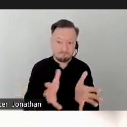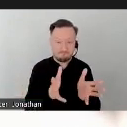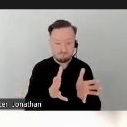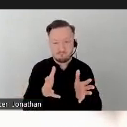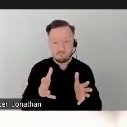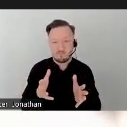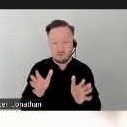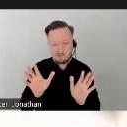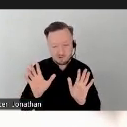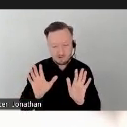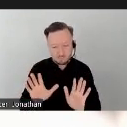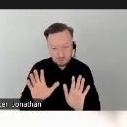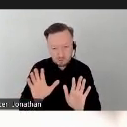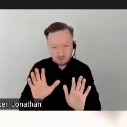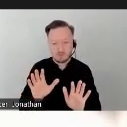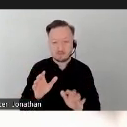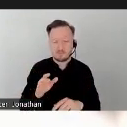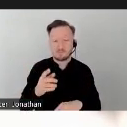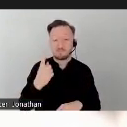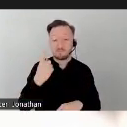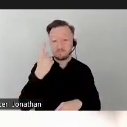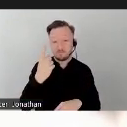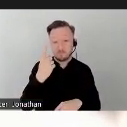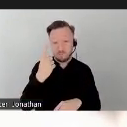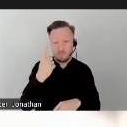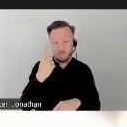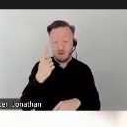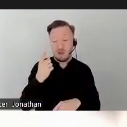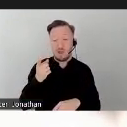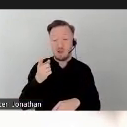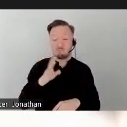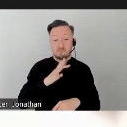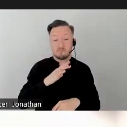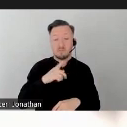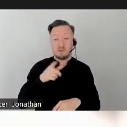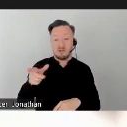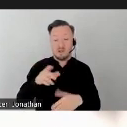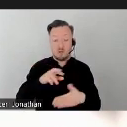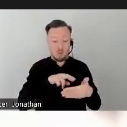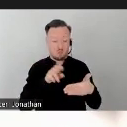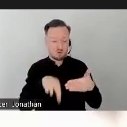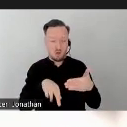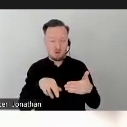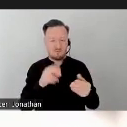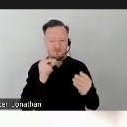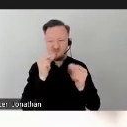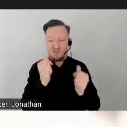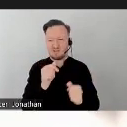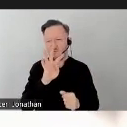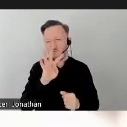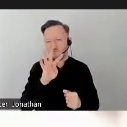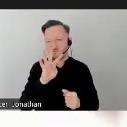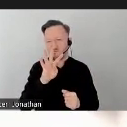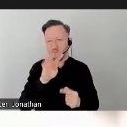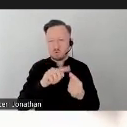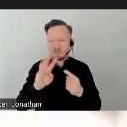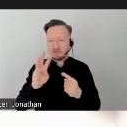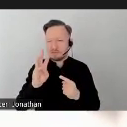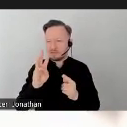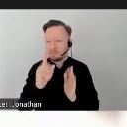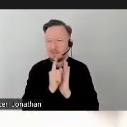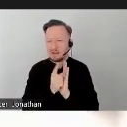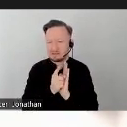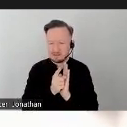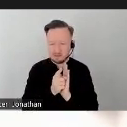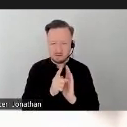We push them. And one of the features is that one gets a result within 4 to 6 minutes. And it's very much like